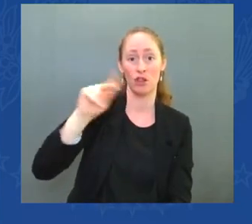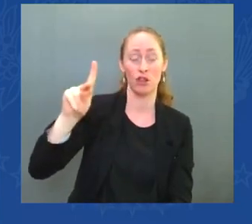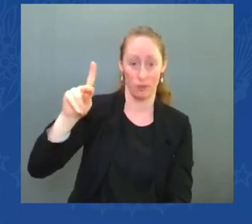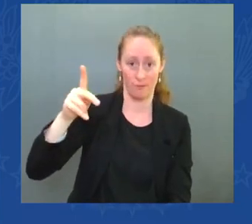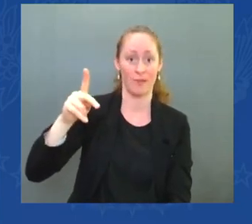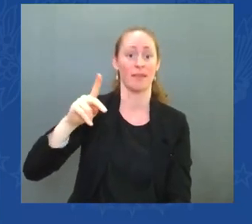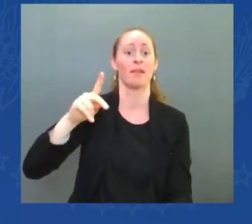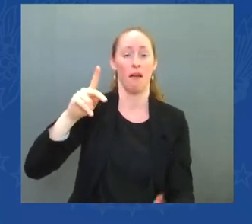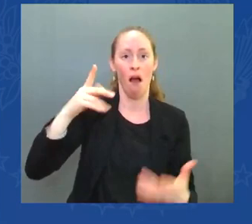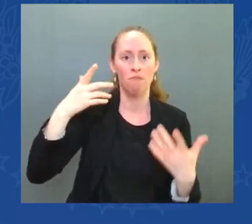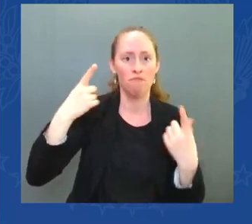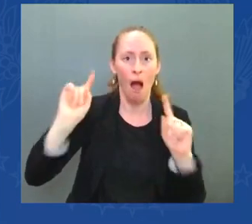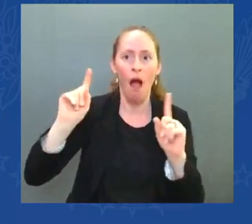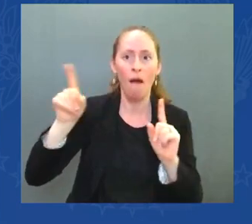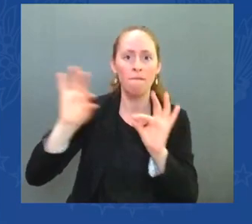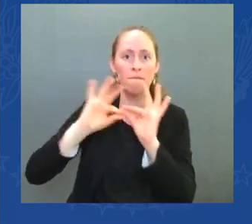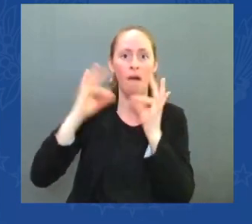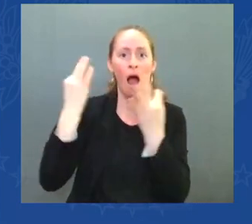up?